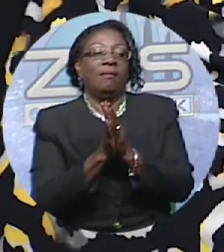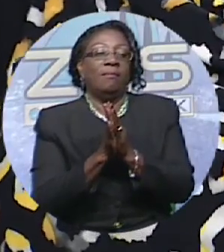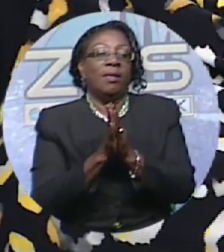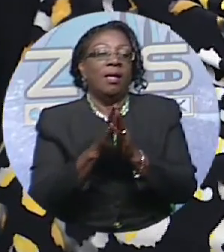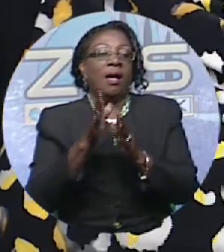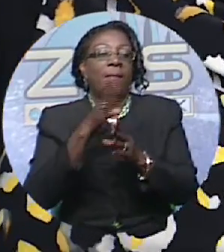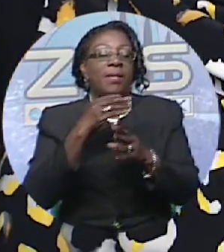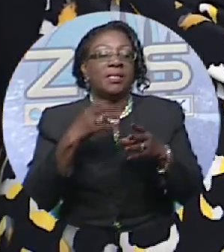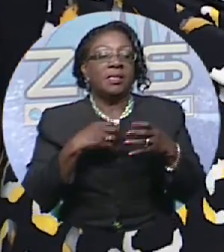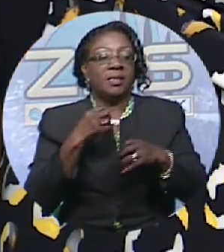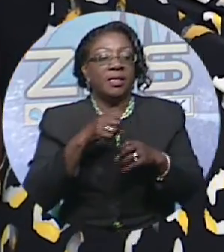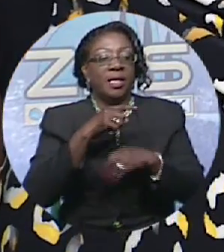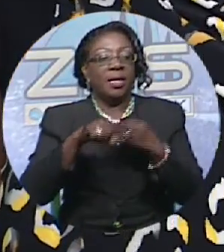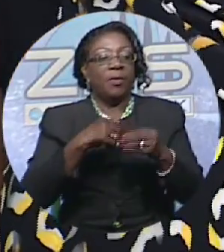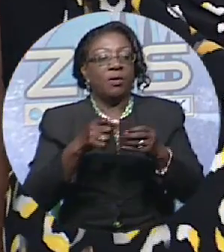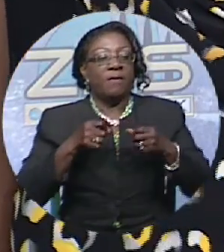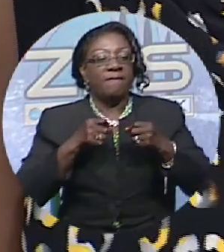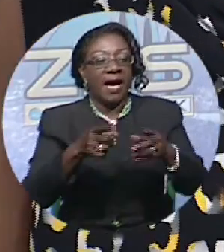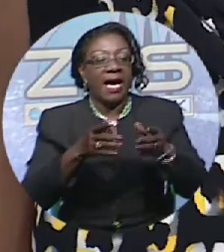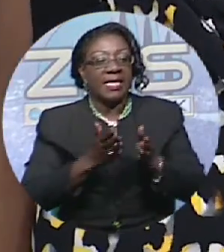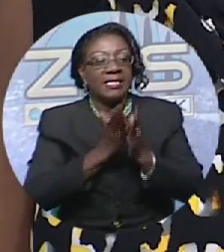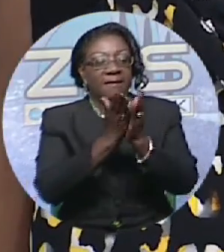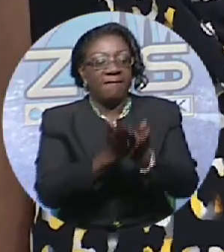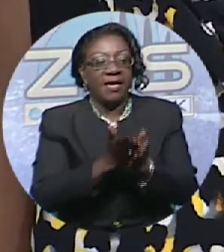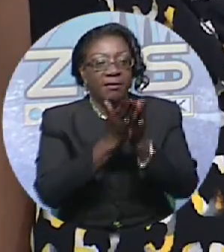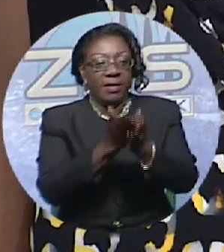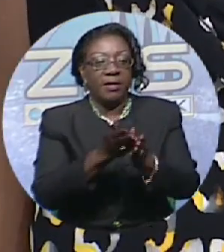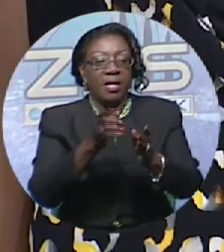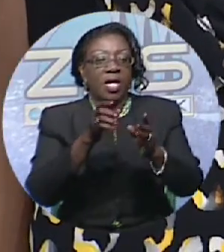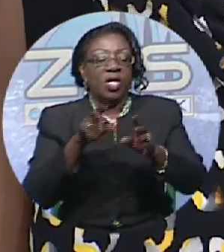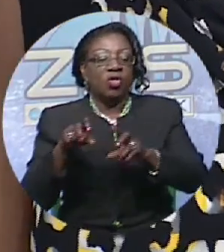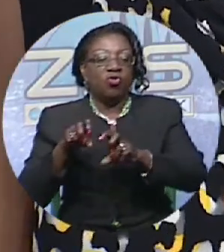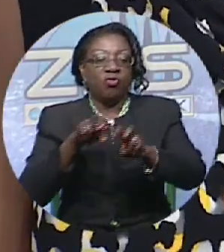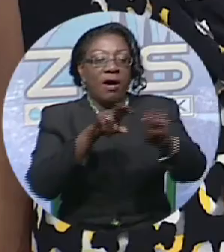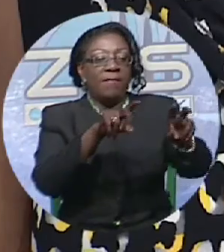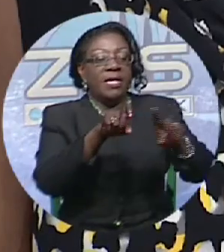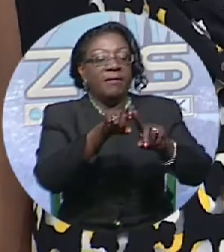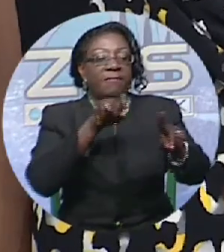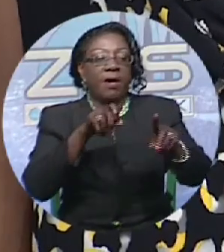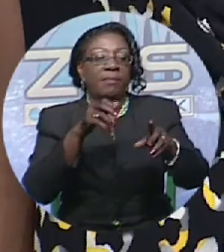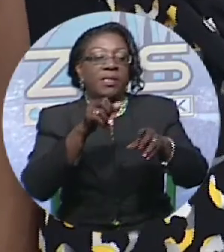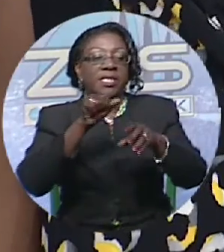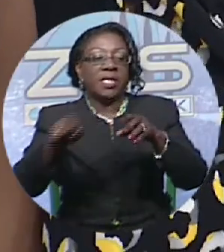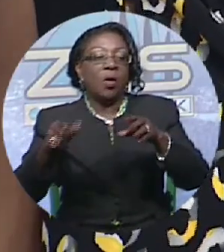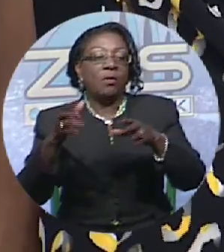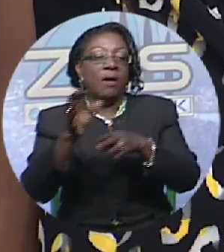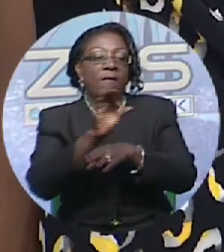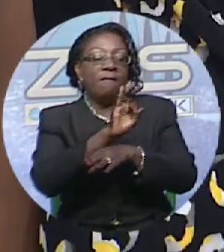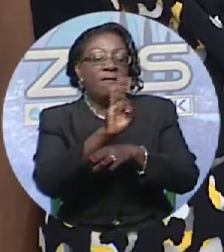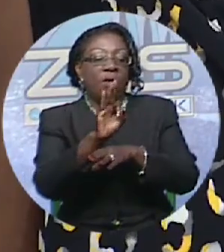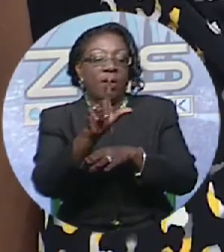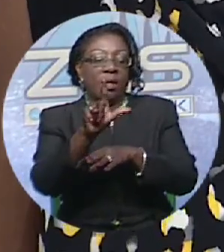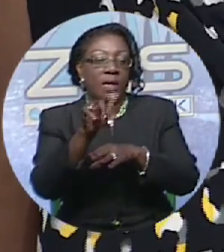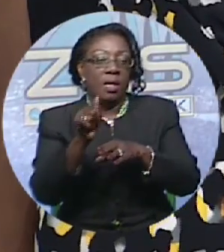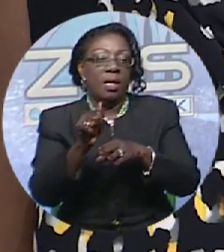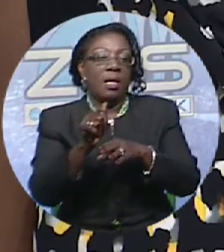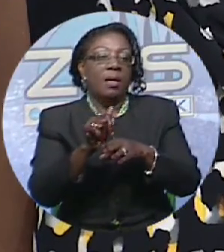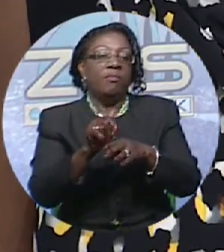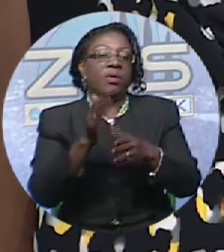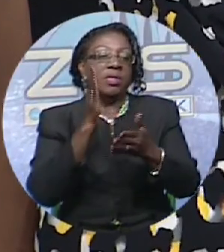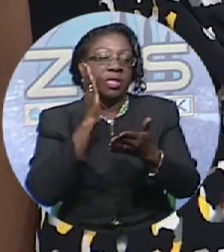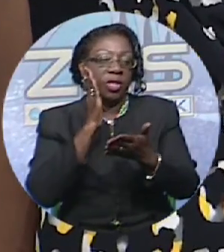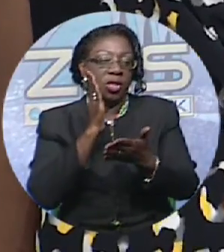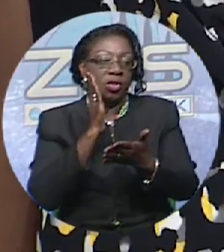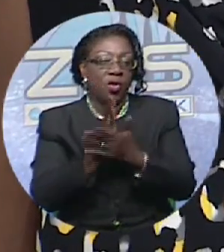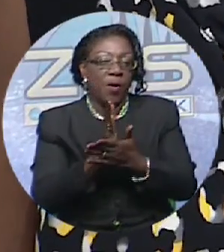Amidst concern that the fast ferry between South Florida and Resorts World Bimini has been discontinued, Tourism Minister Obi Wolshcom